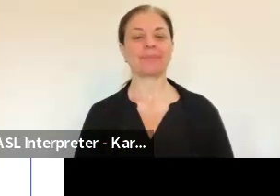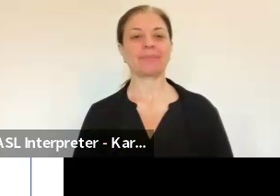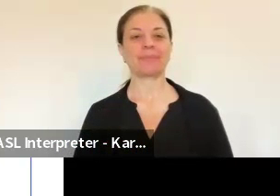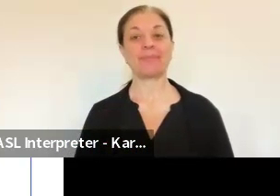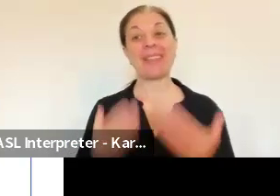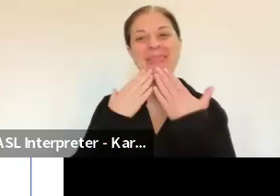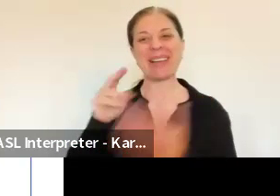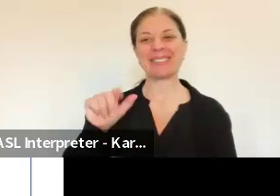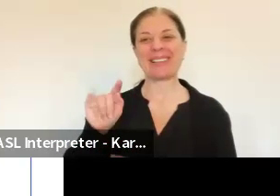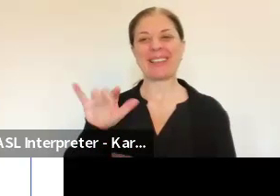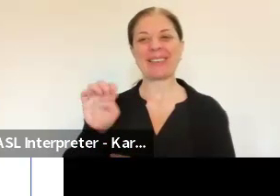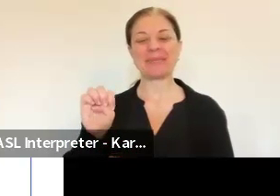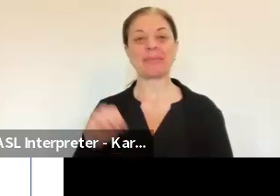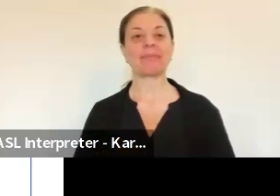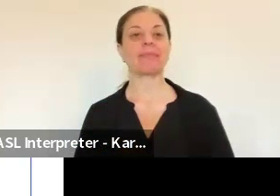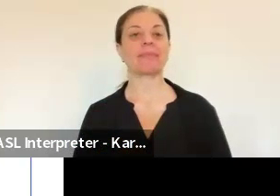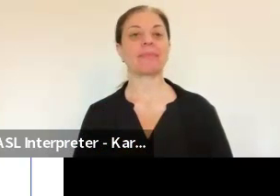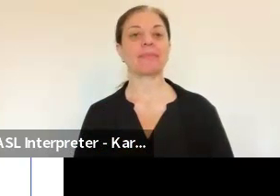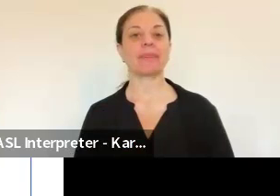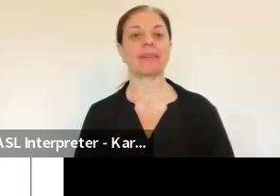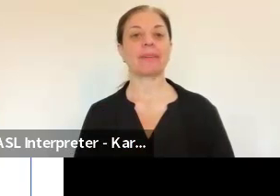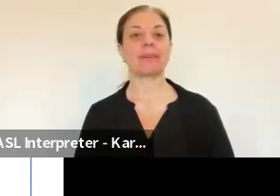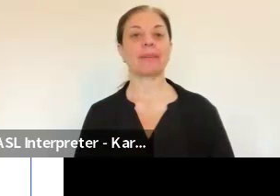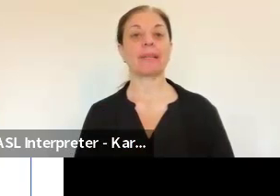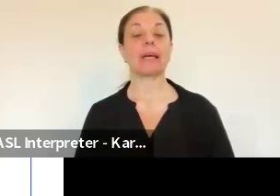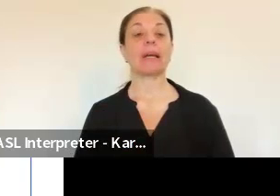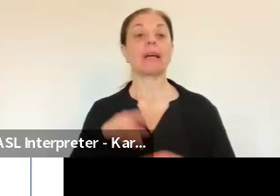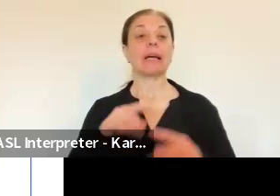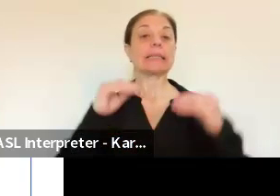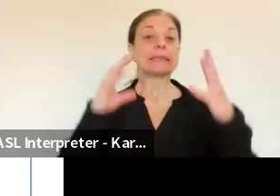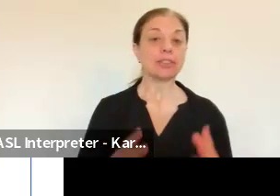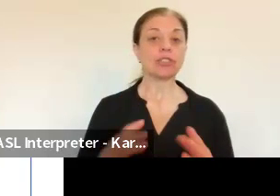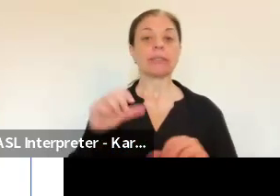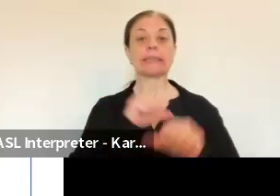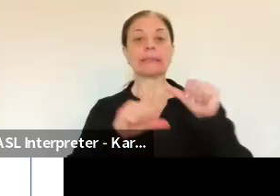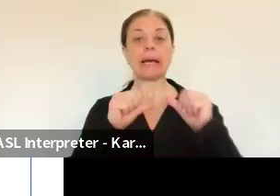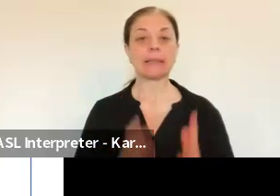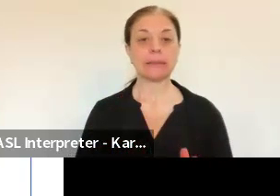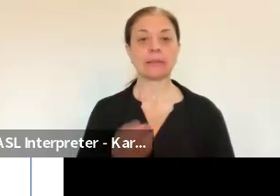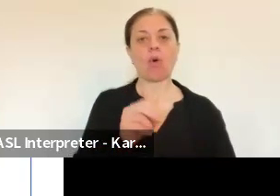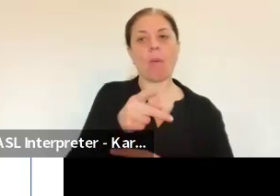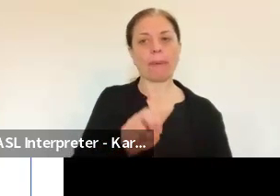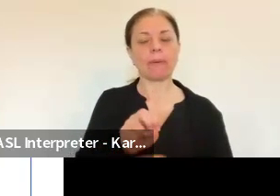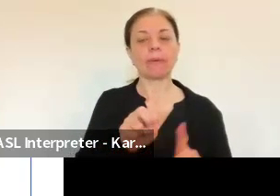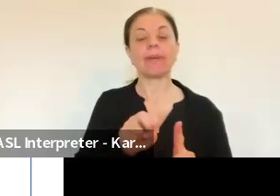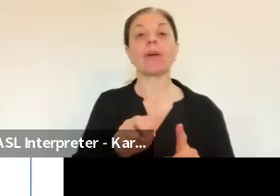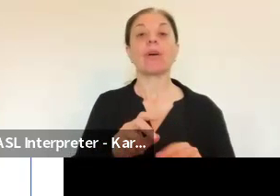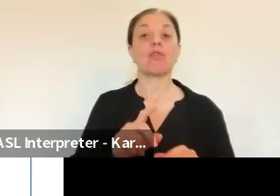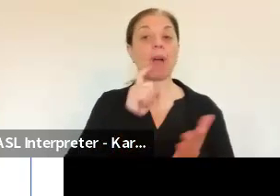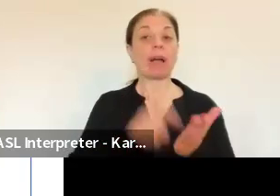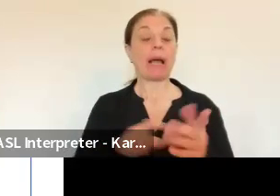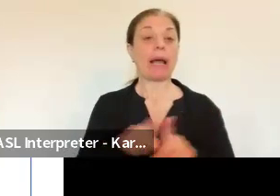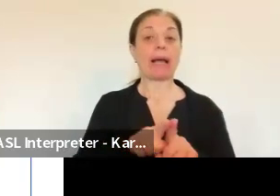Thanks, Natalie. Hope Jahren is a teacher and a scientist, and she has been recognized as one of Time